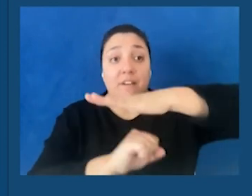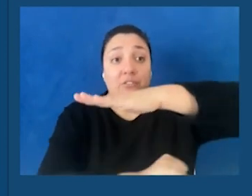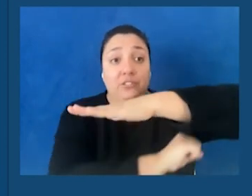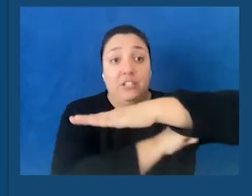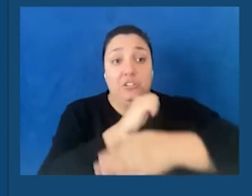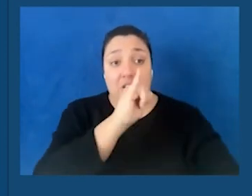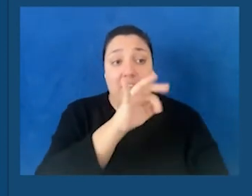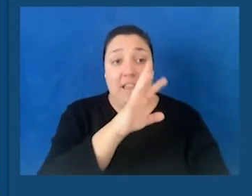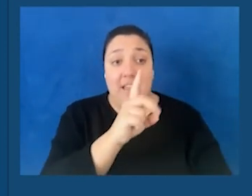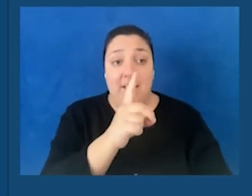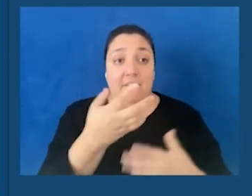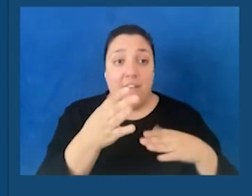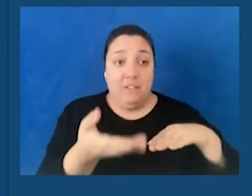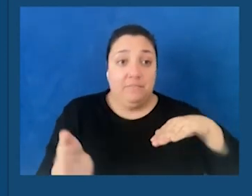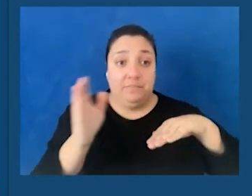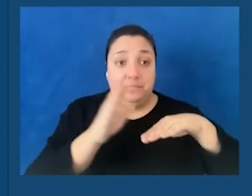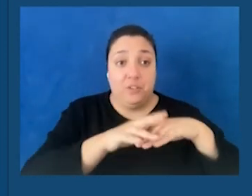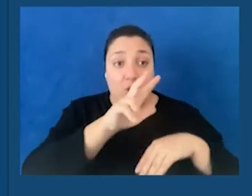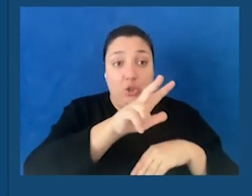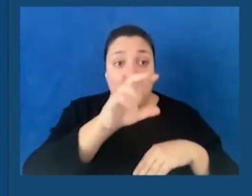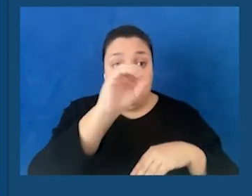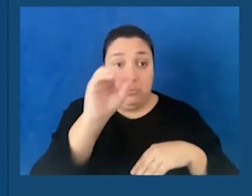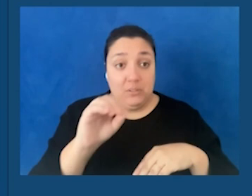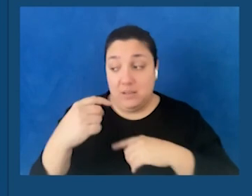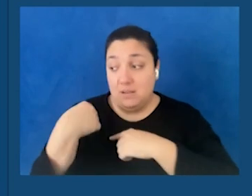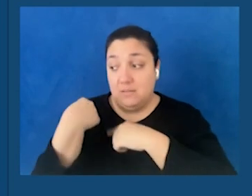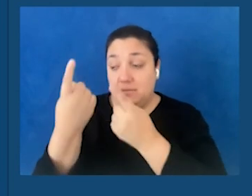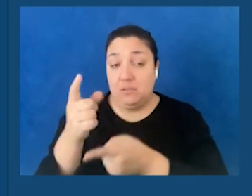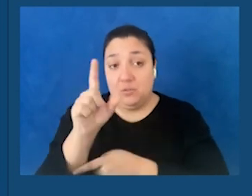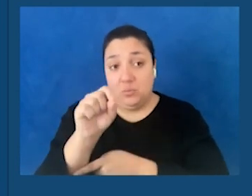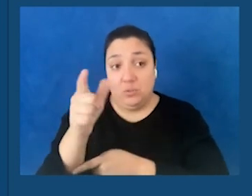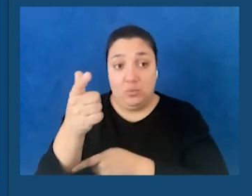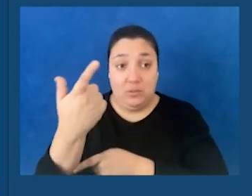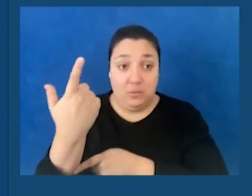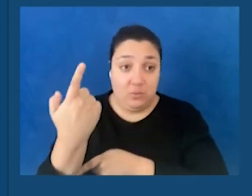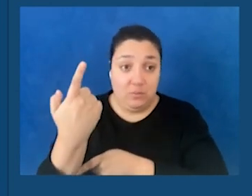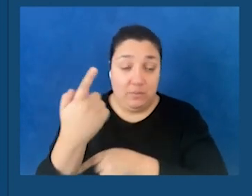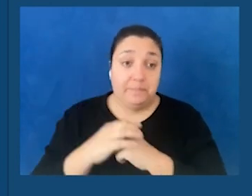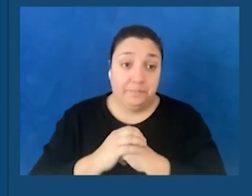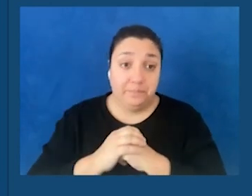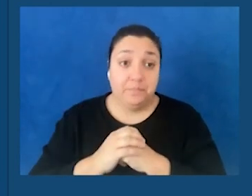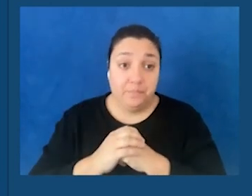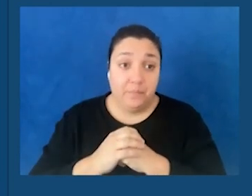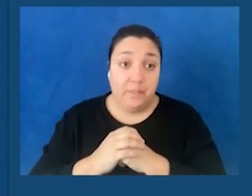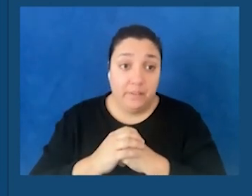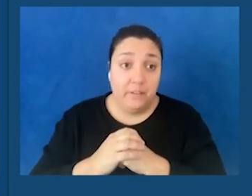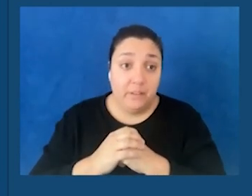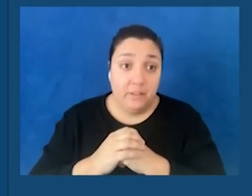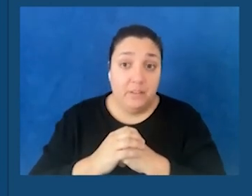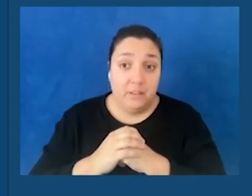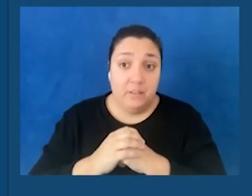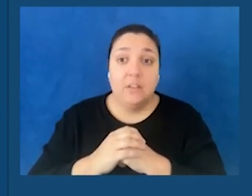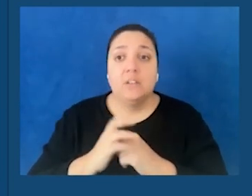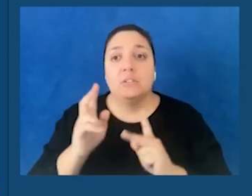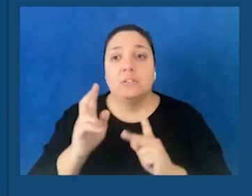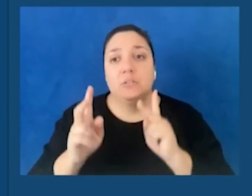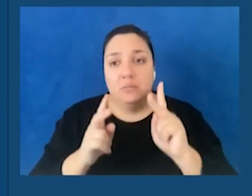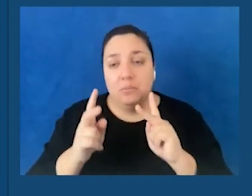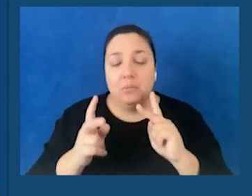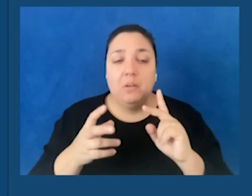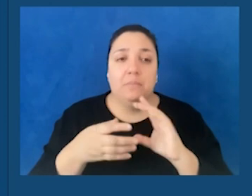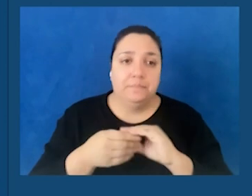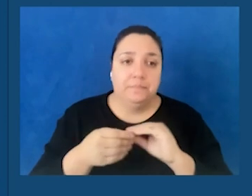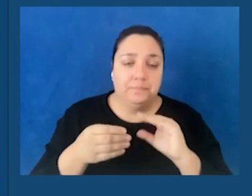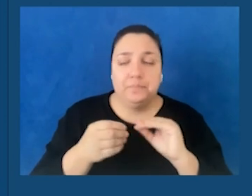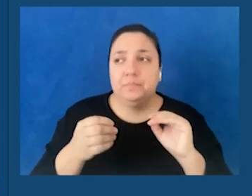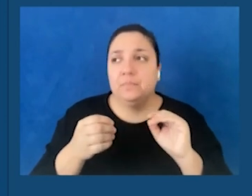33% increase since 2021. So as people are talking about